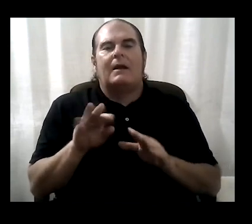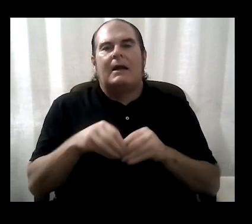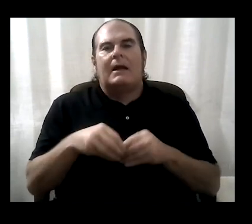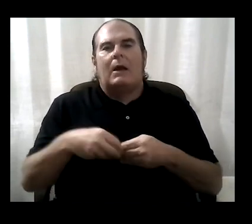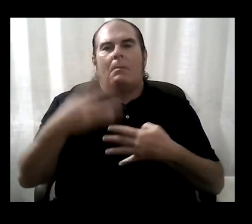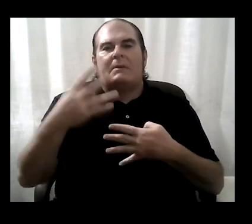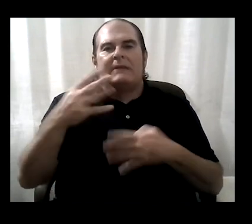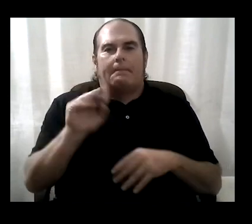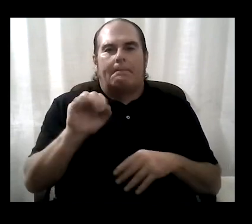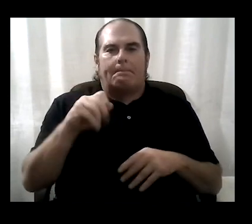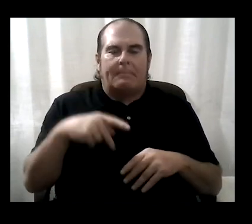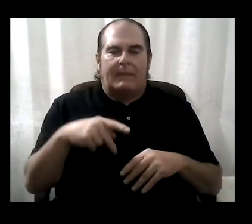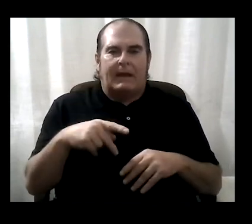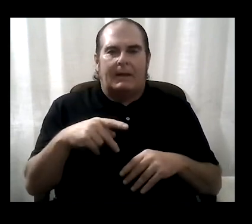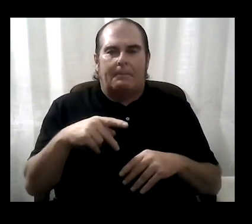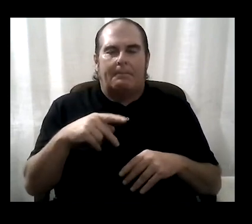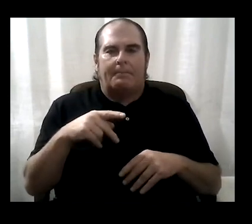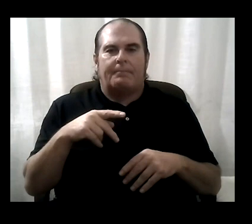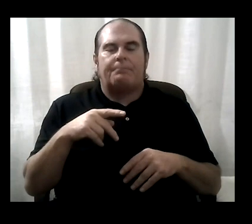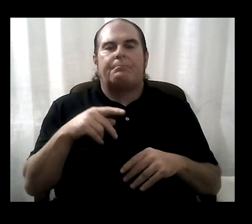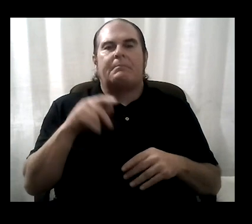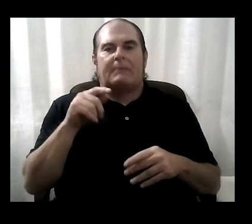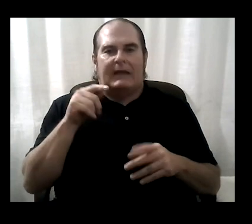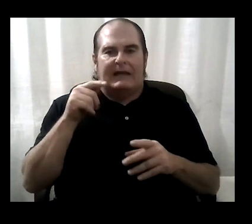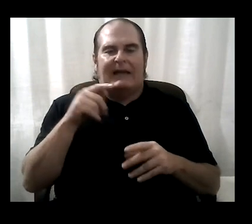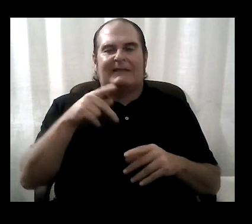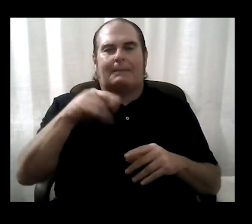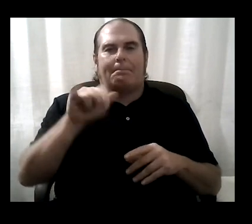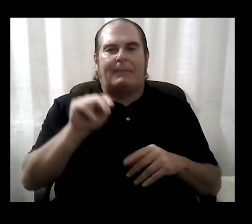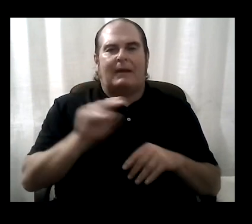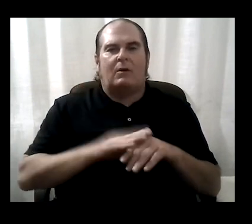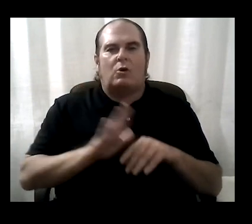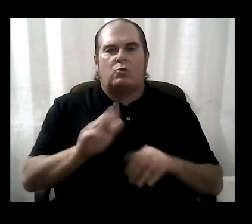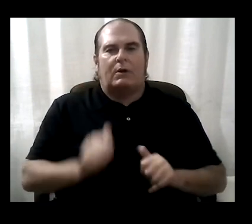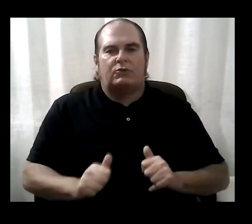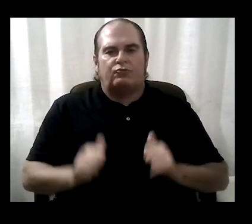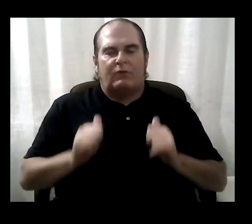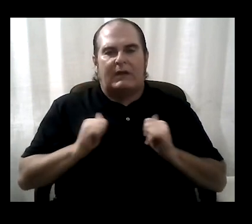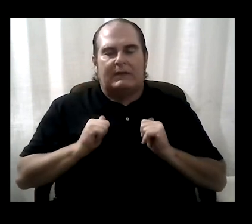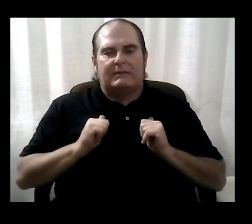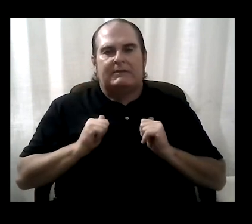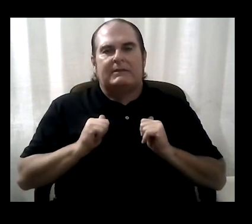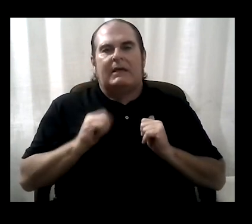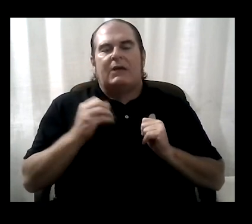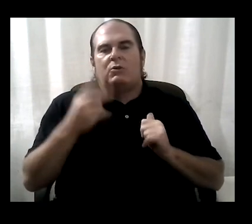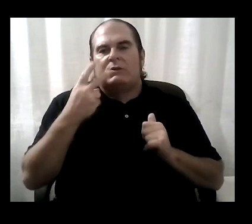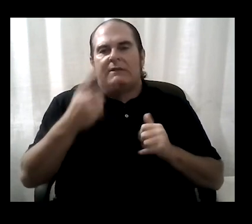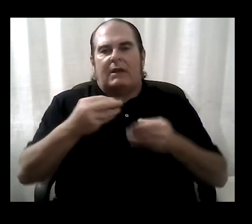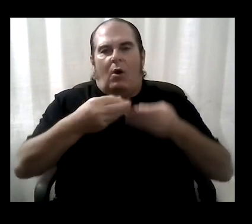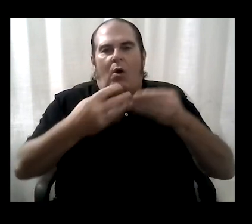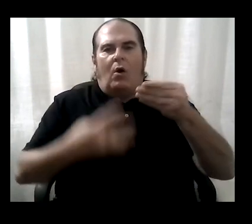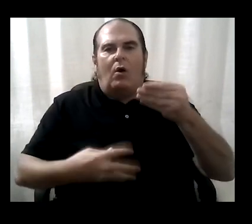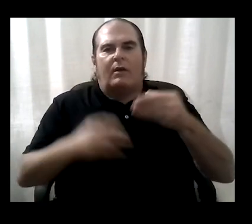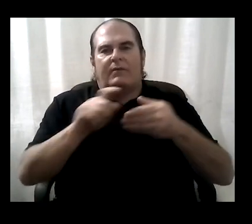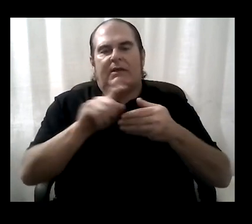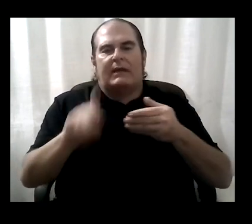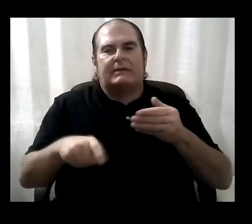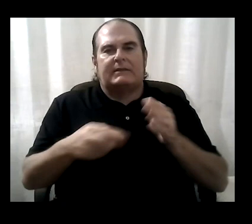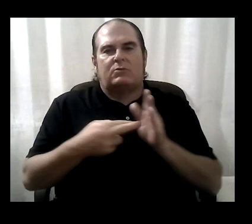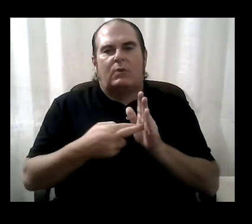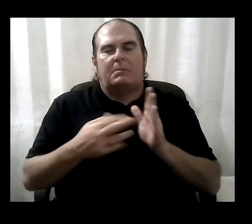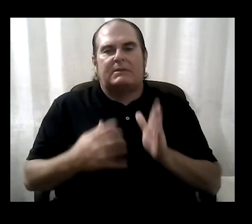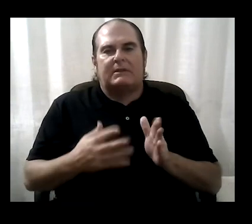And it opens up a map pinpointing your address. And under that, you're going to see all of your Texas